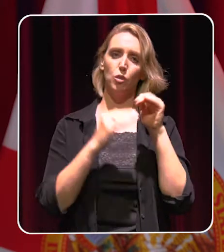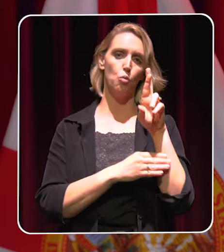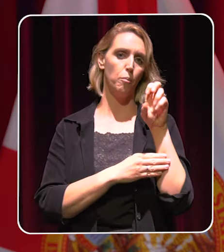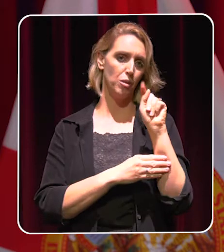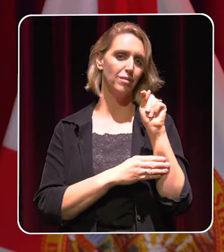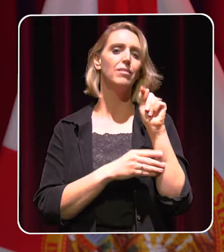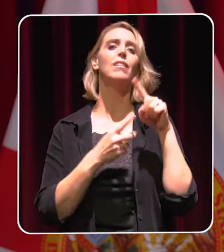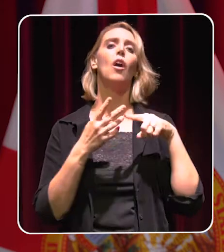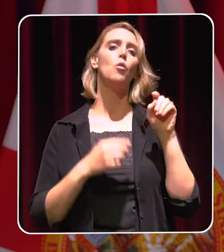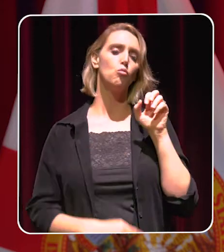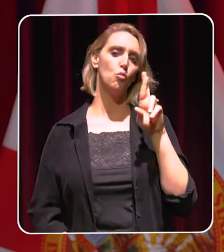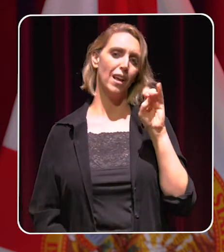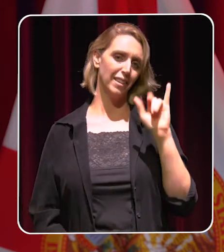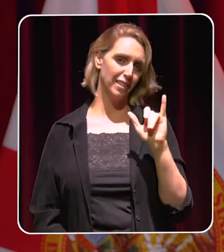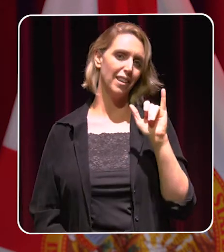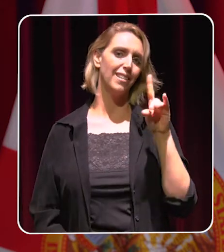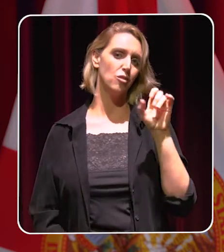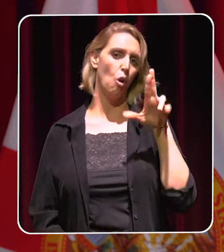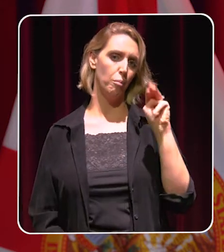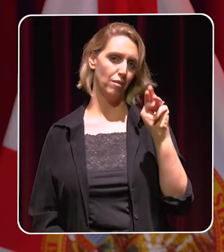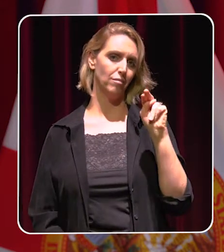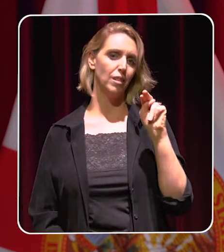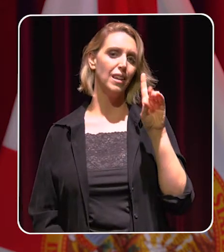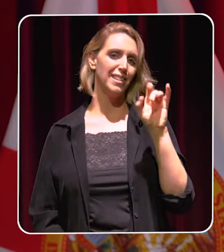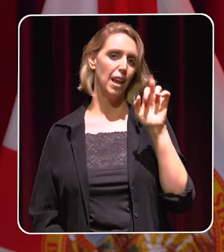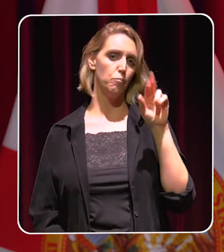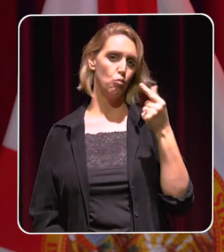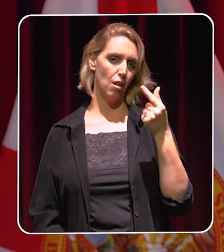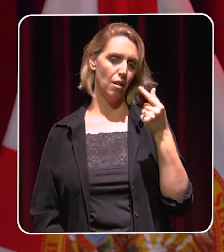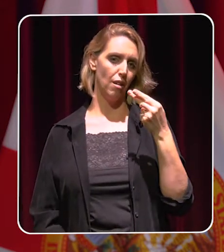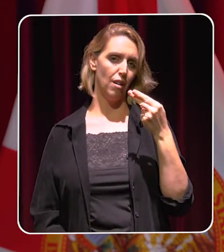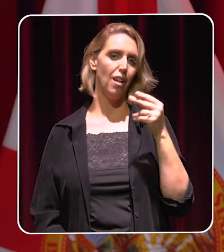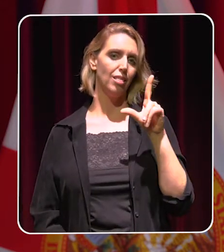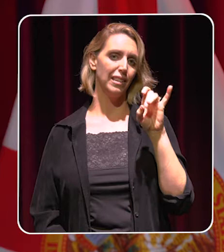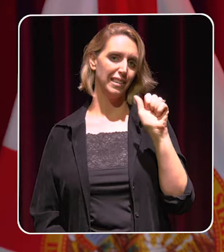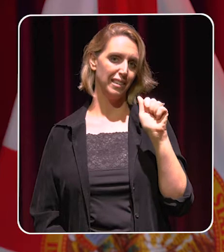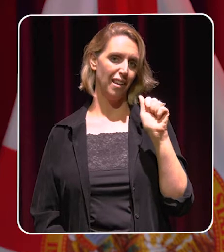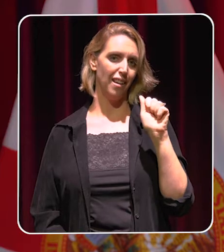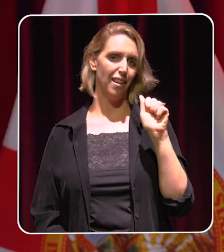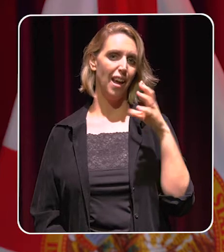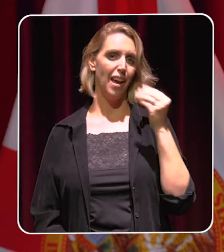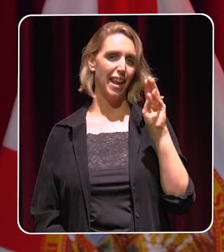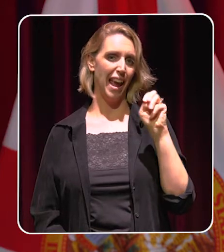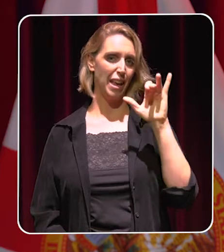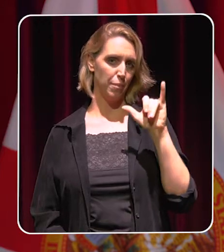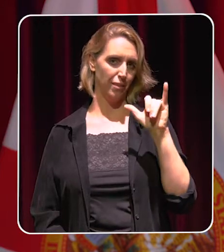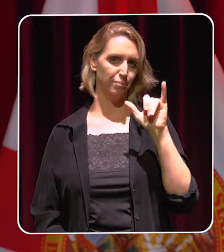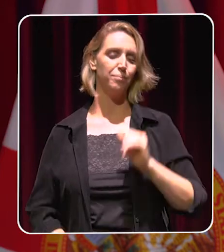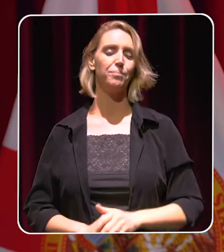Robert Blackman, Brandy Gabbard, Darden Rice, Deborah Figg Sanders, Lisa Wheeler Bowman, and Amy